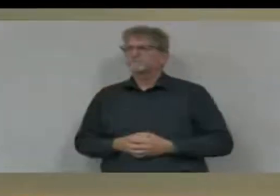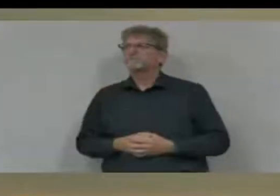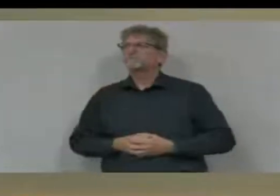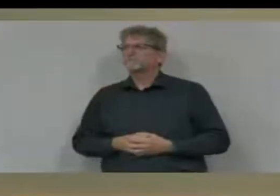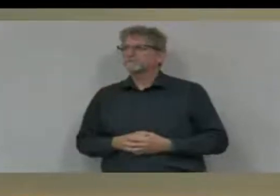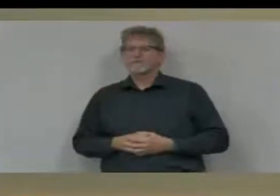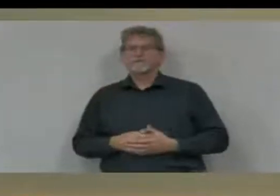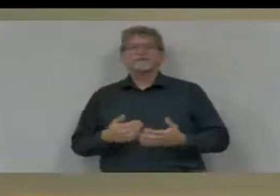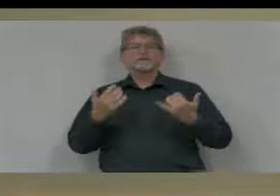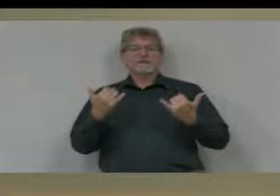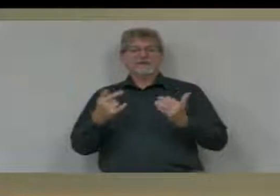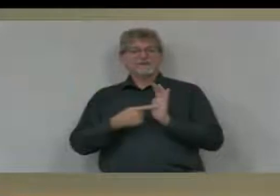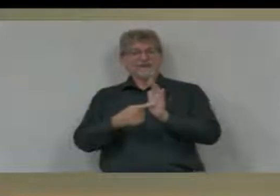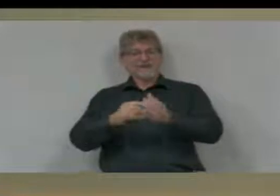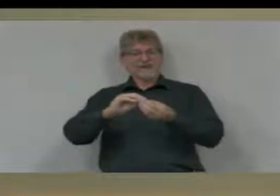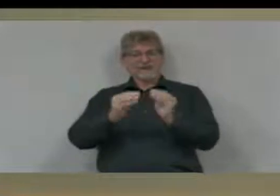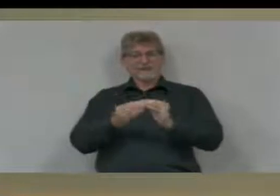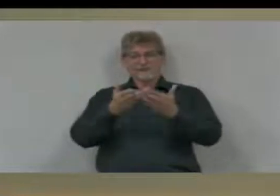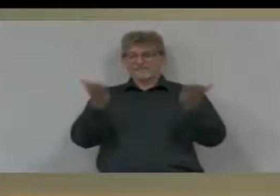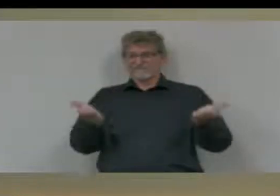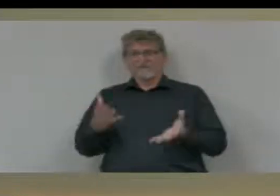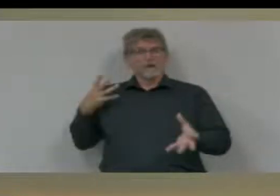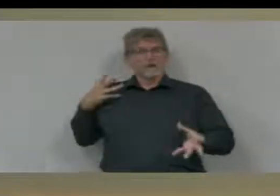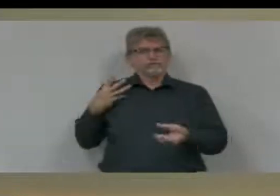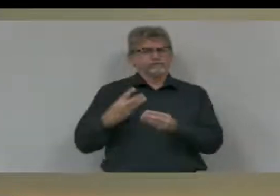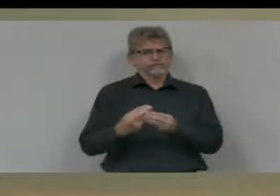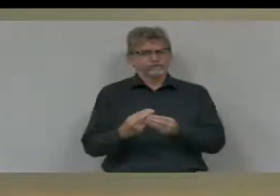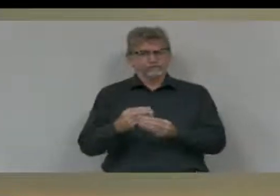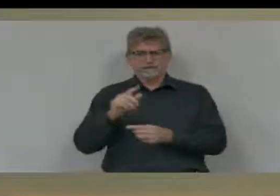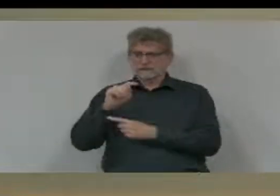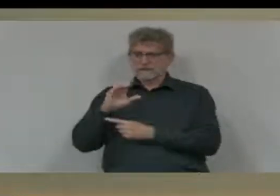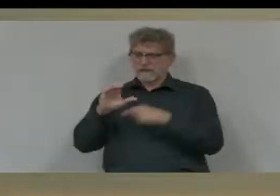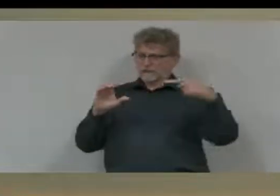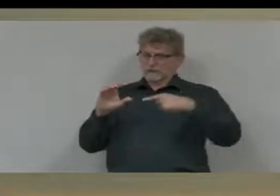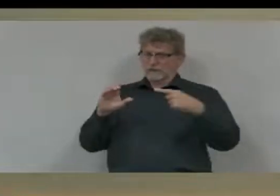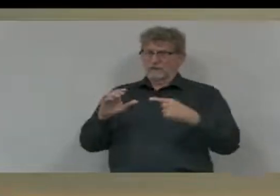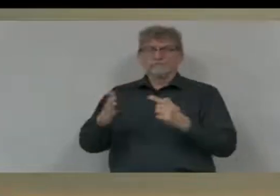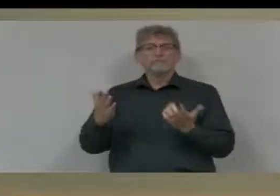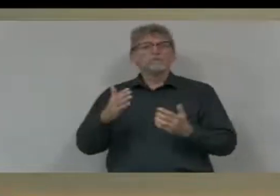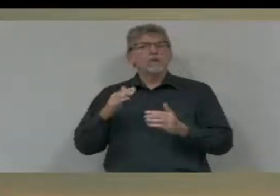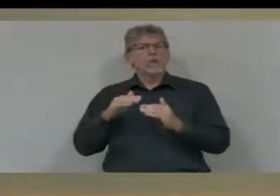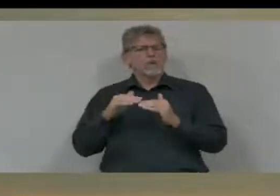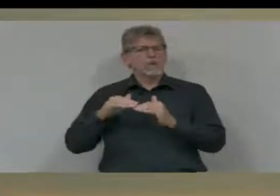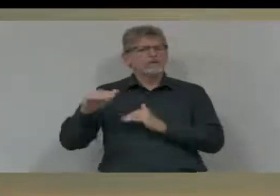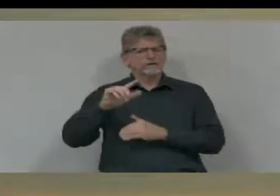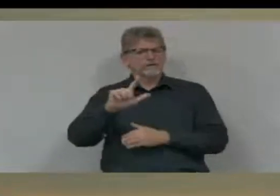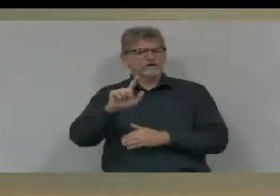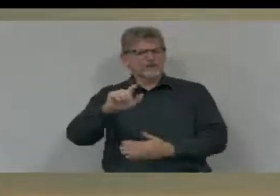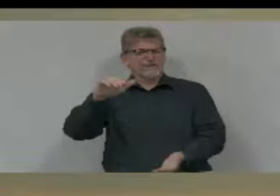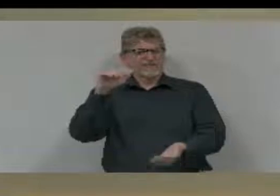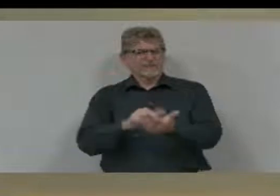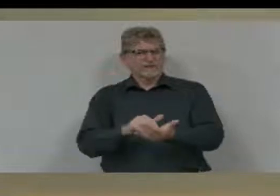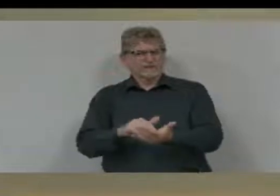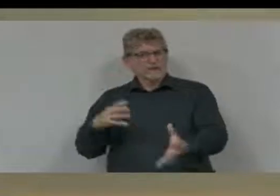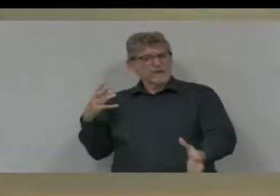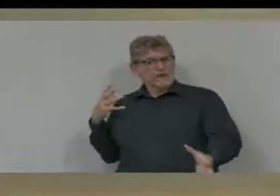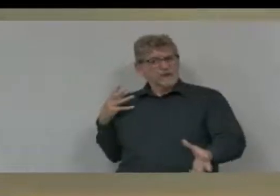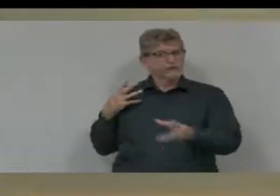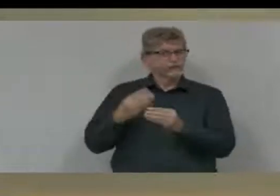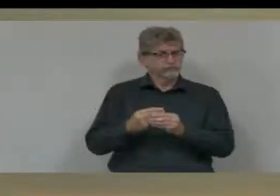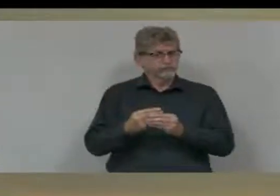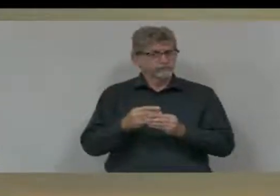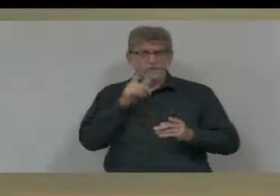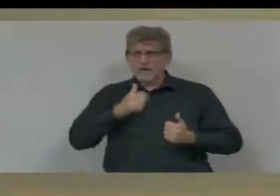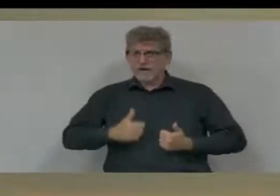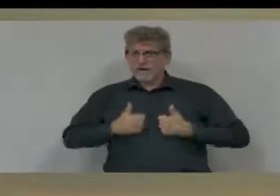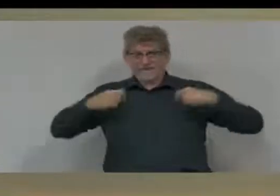county COVID-19 data. We have had just over 21,000 Tippecanoe County residents with